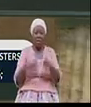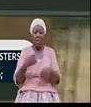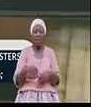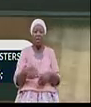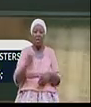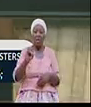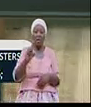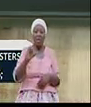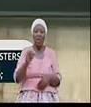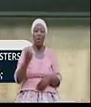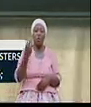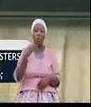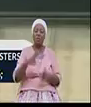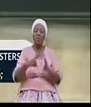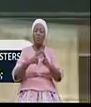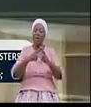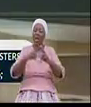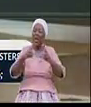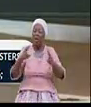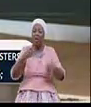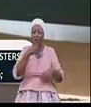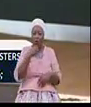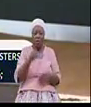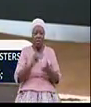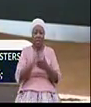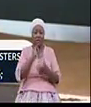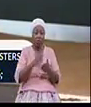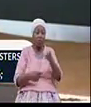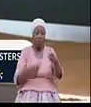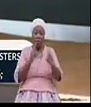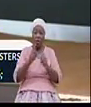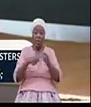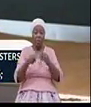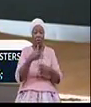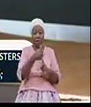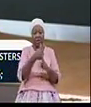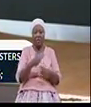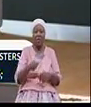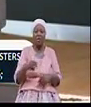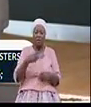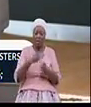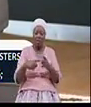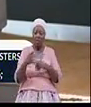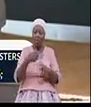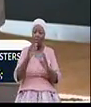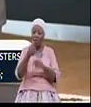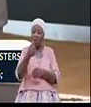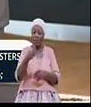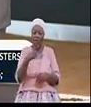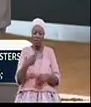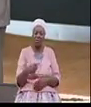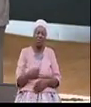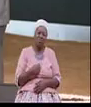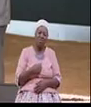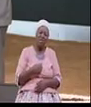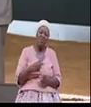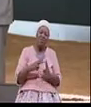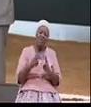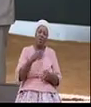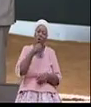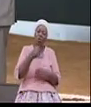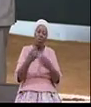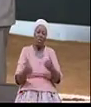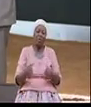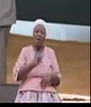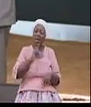about himself. I'm very old now. It's what you tell yourself you believe. I cannot stand like